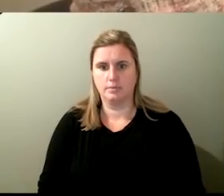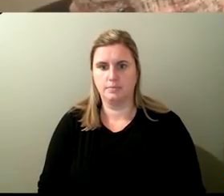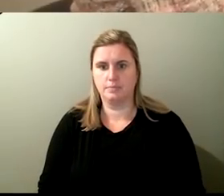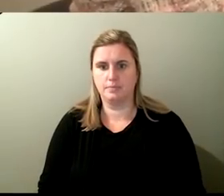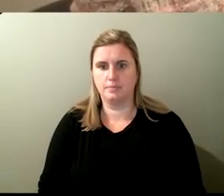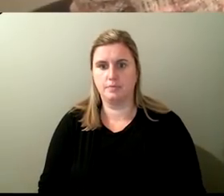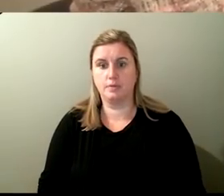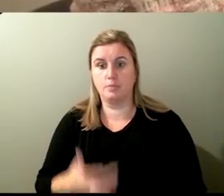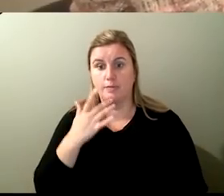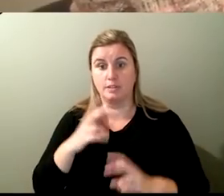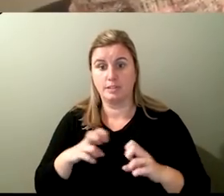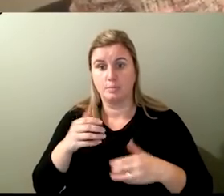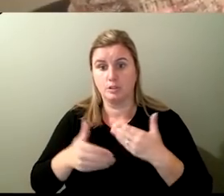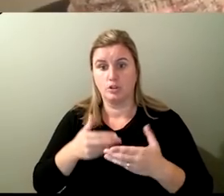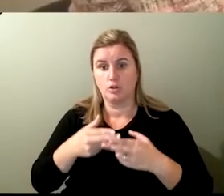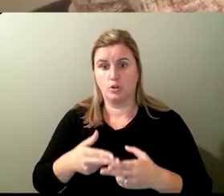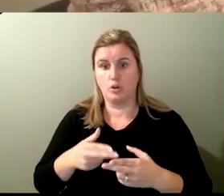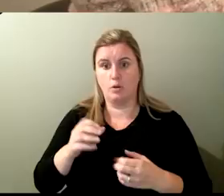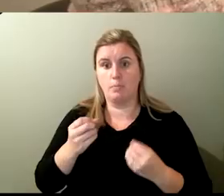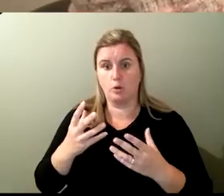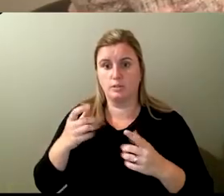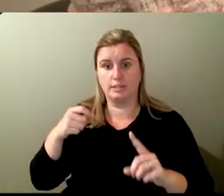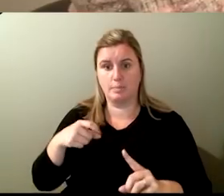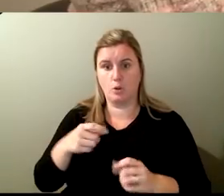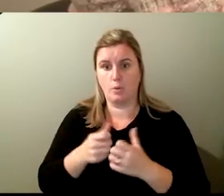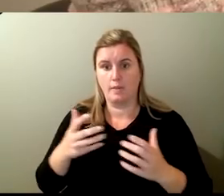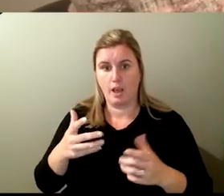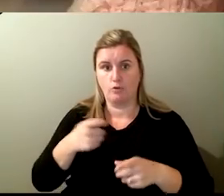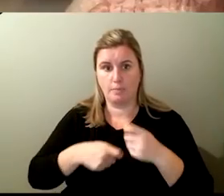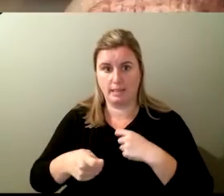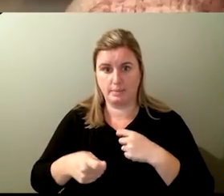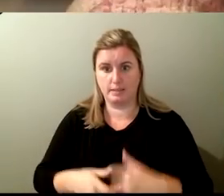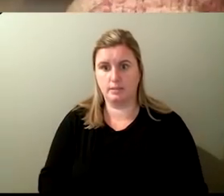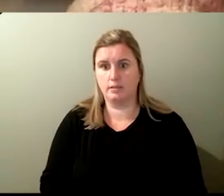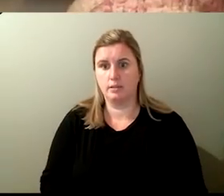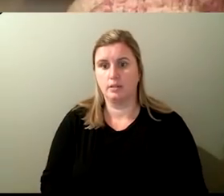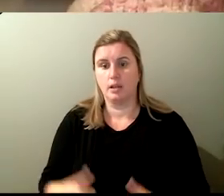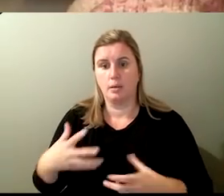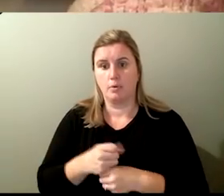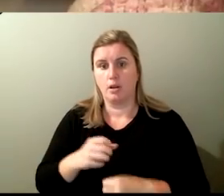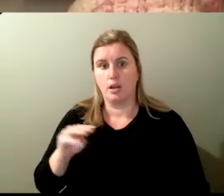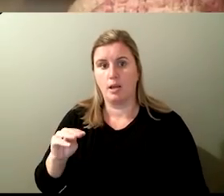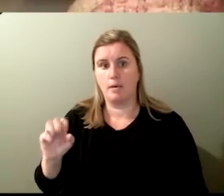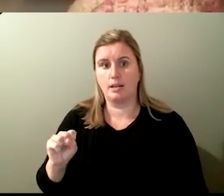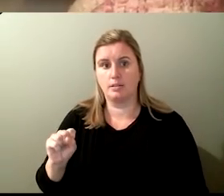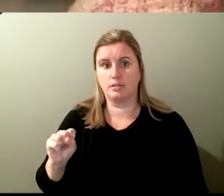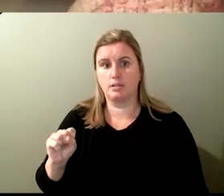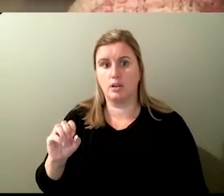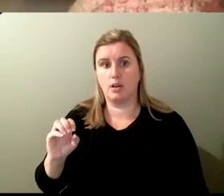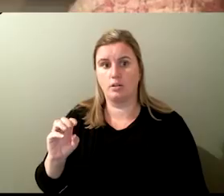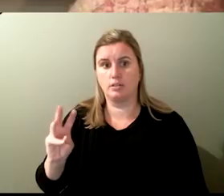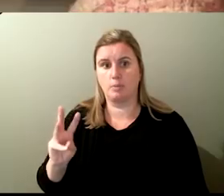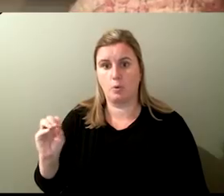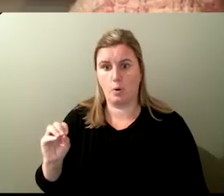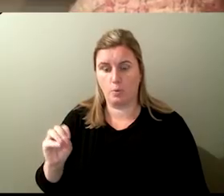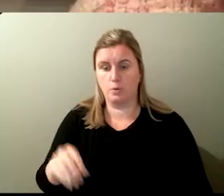Preference assessment procedure called multiple stimuli without replacement, abbreviated MSWO. You may have seen